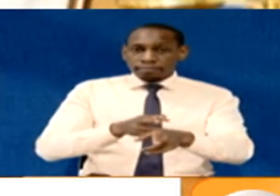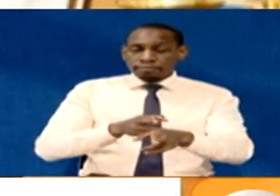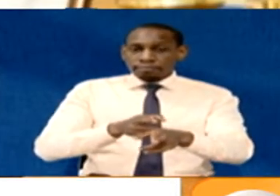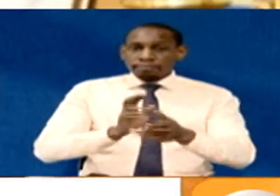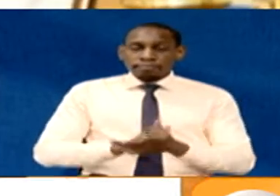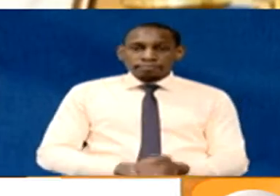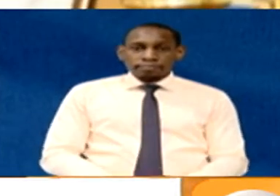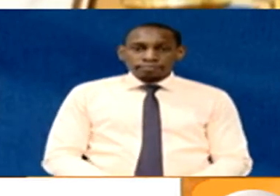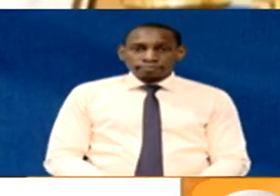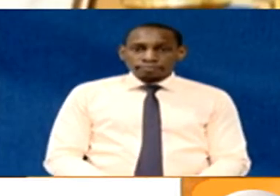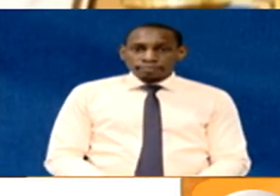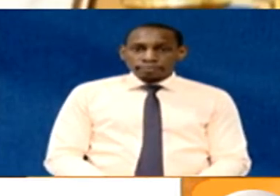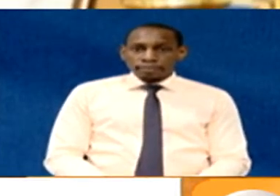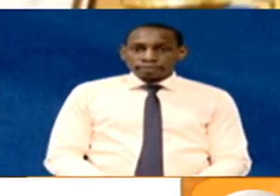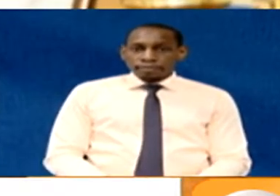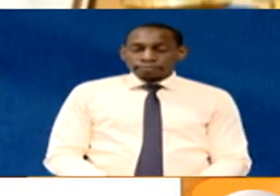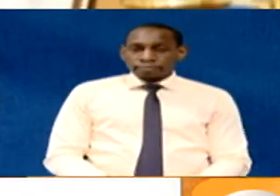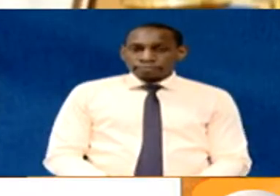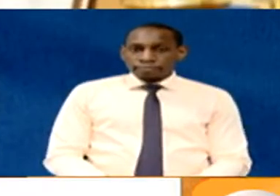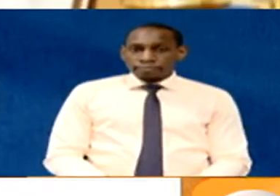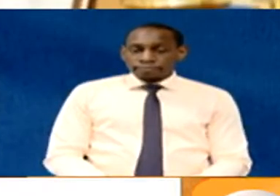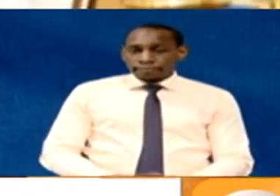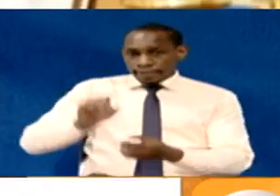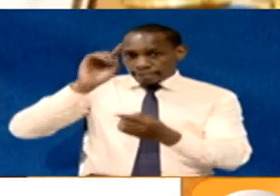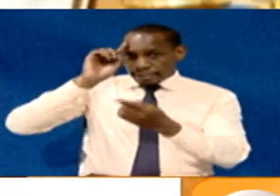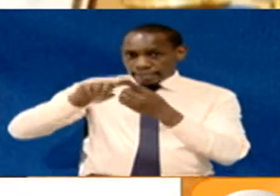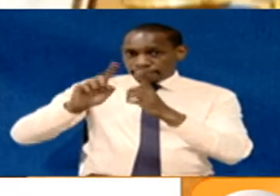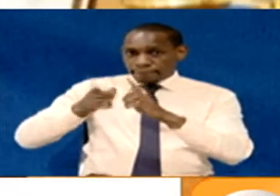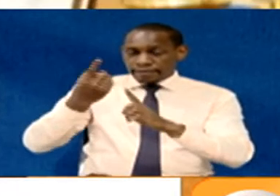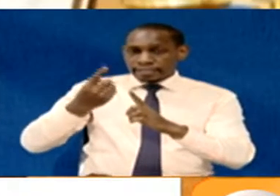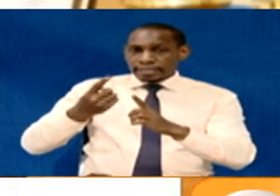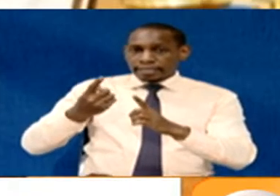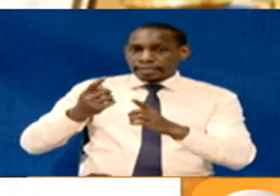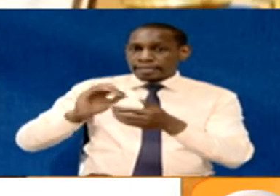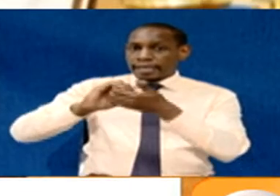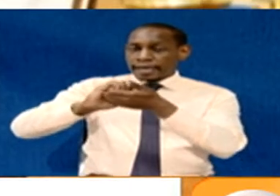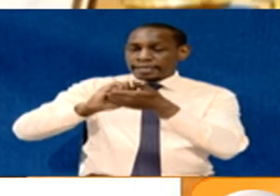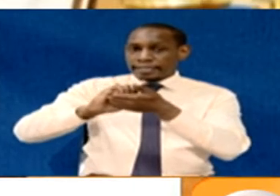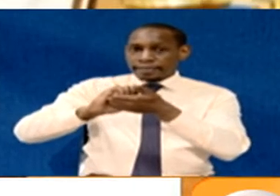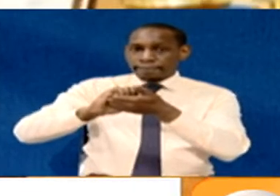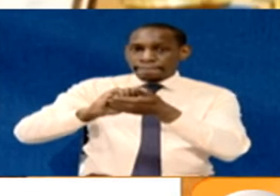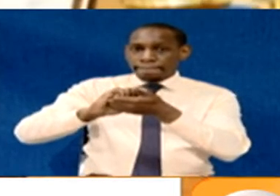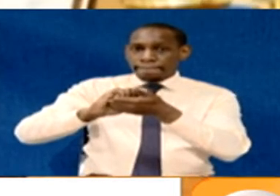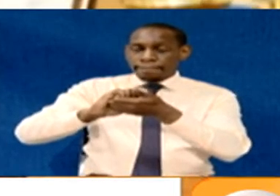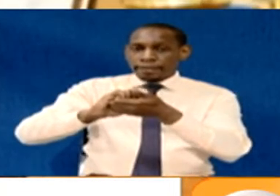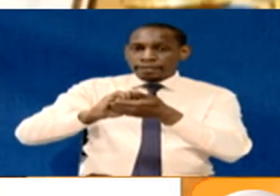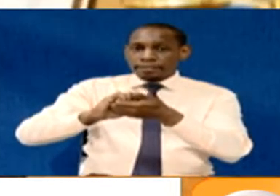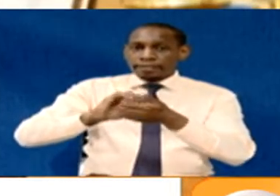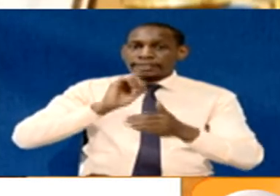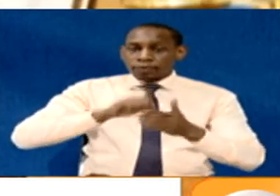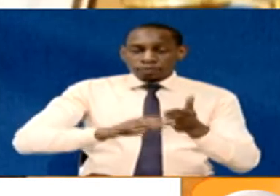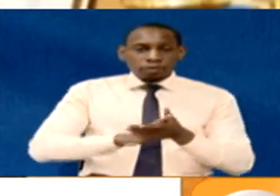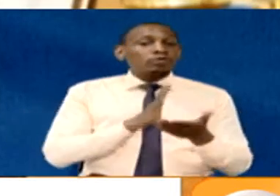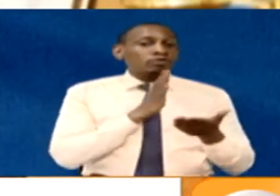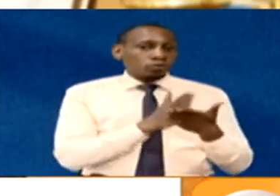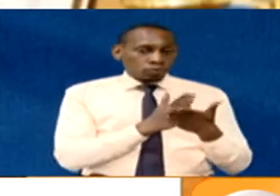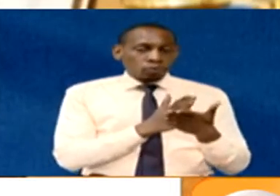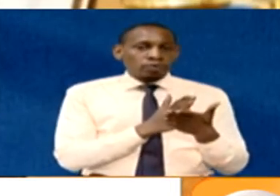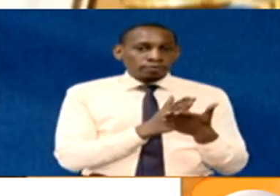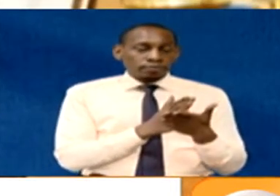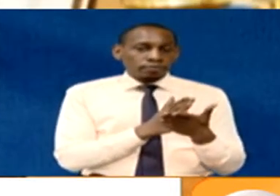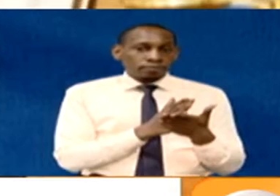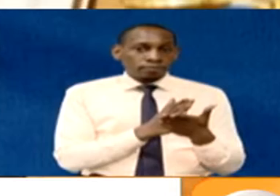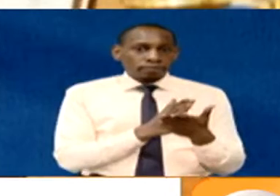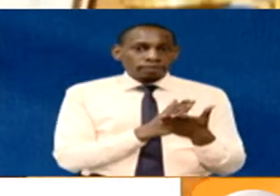are. Yes. The entire purpose initially of the handshake mm-hmm. was to say, okay, we